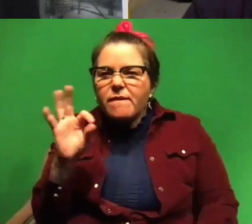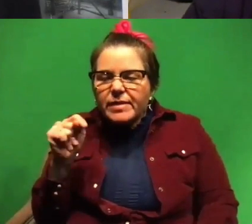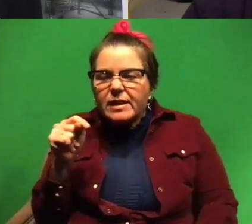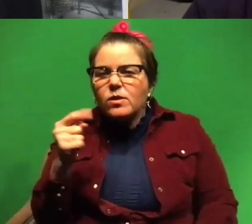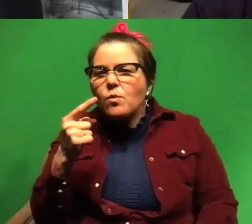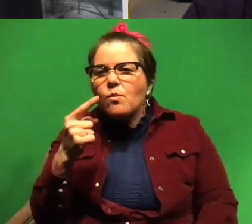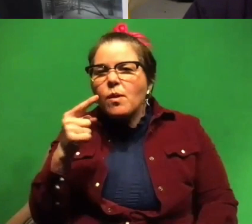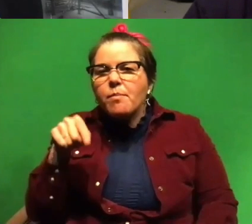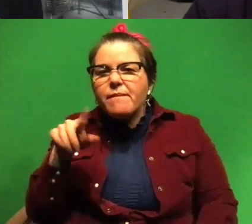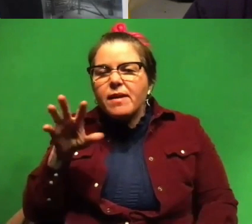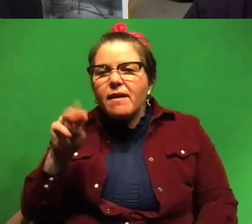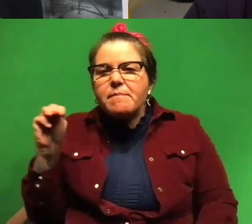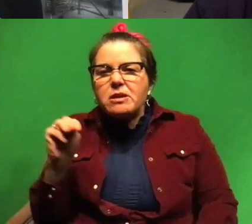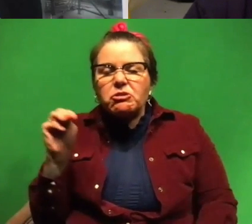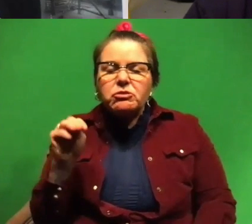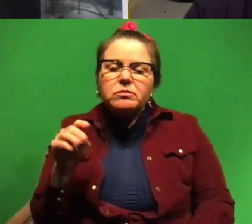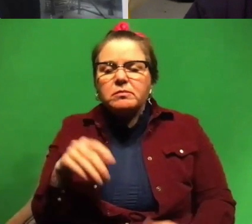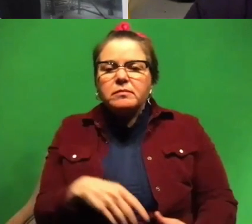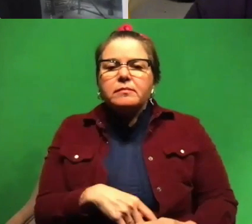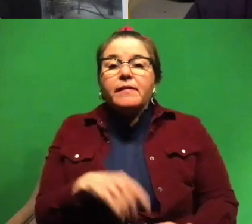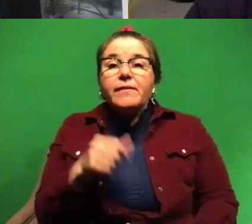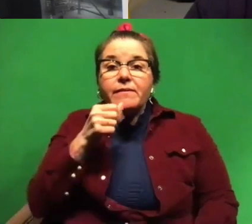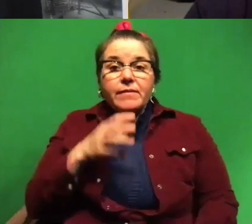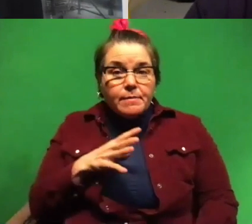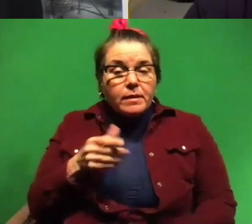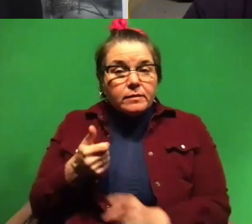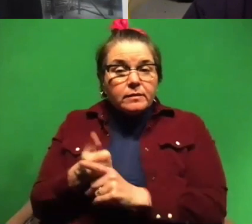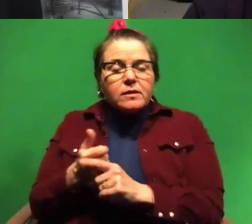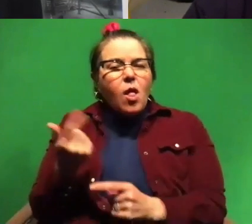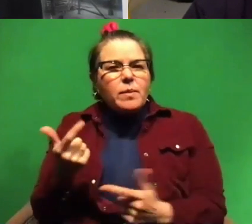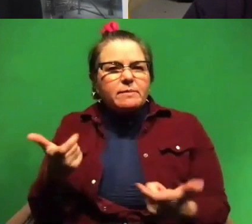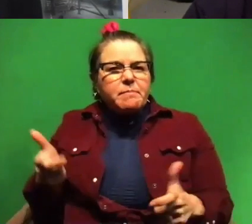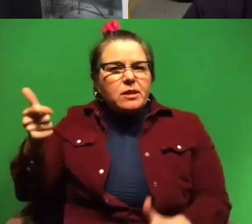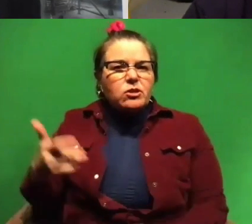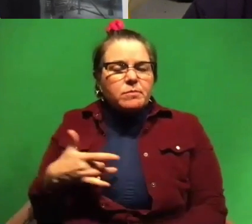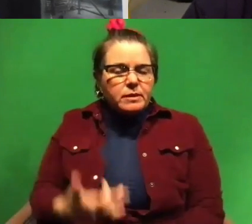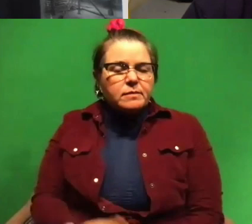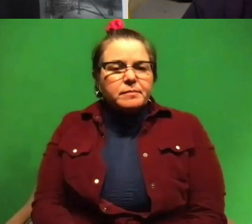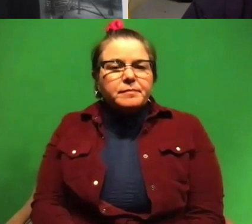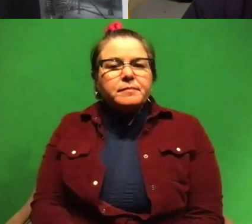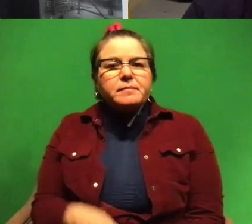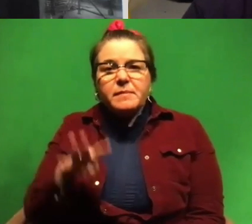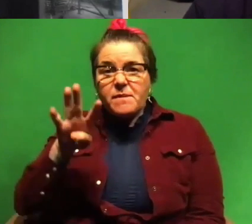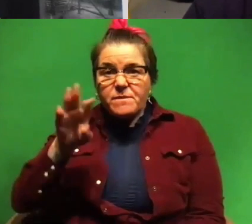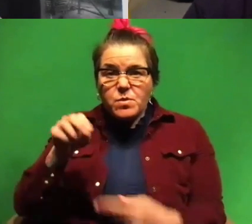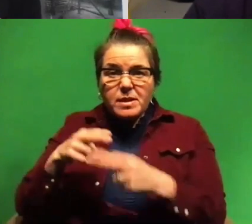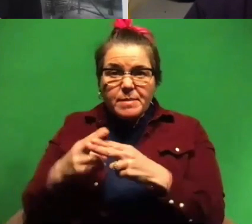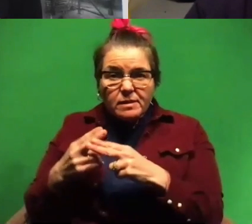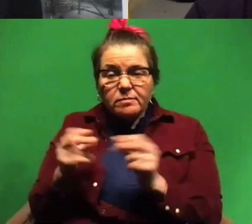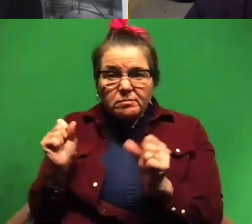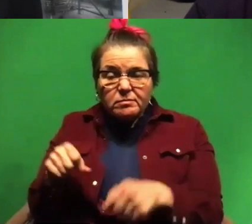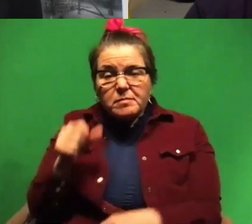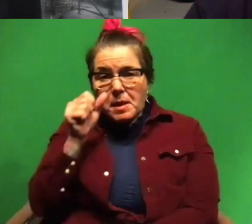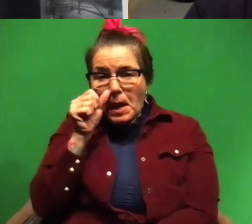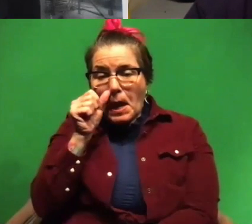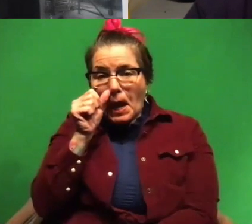or something like that. And the females are always bigger like that. And they can be like 40 pounds or like,